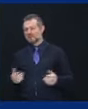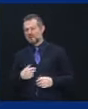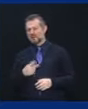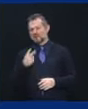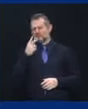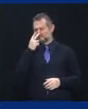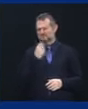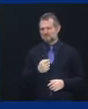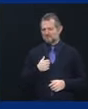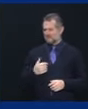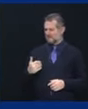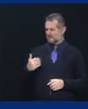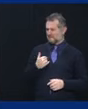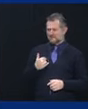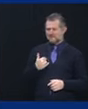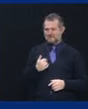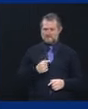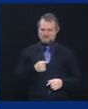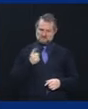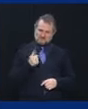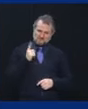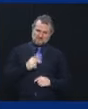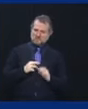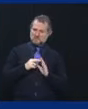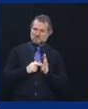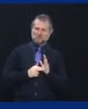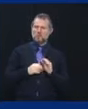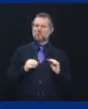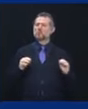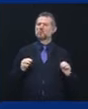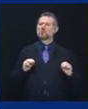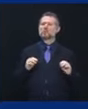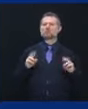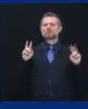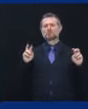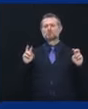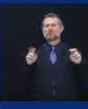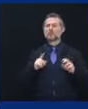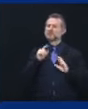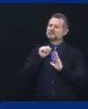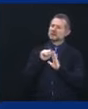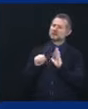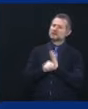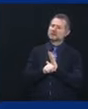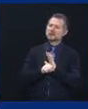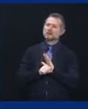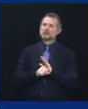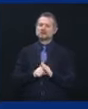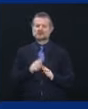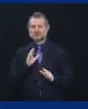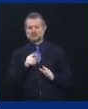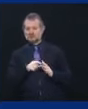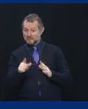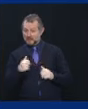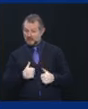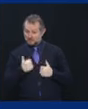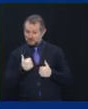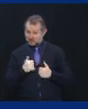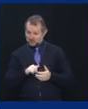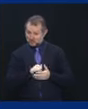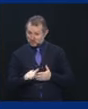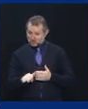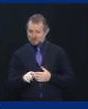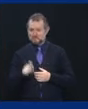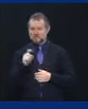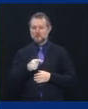are any... Well, by definition, there are no state sites, right? Because if you're a resident of the state, you're eligible. But